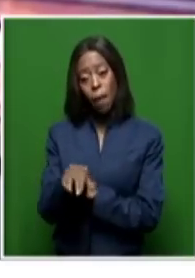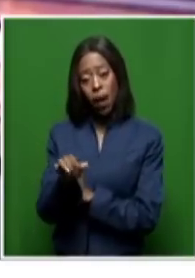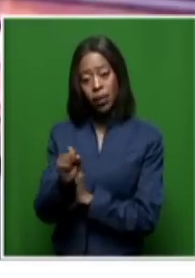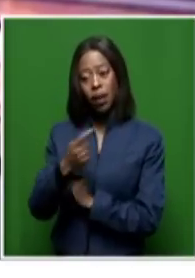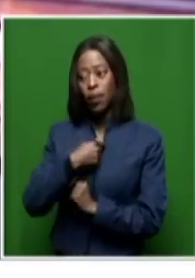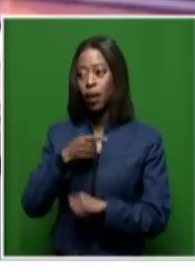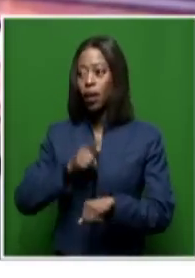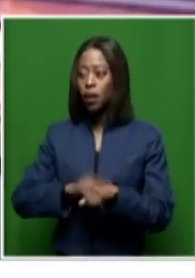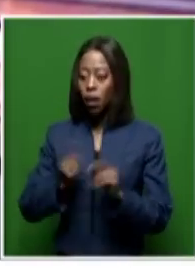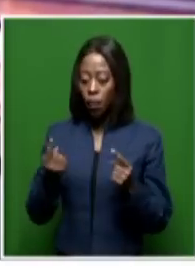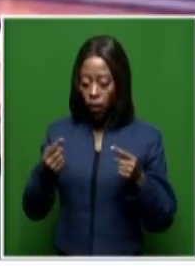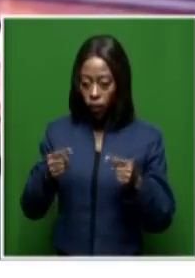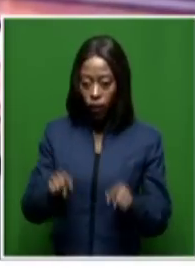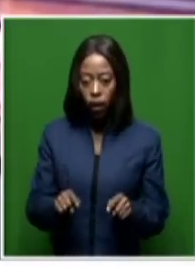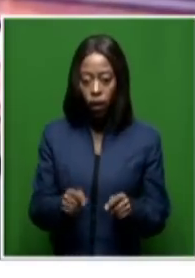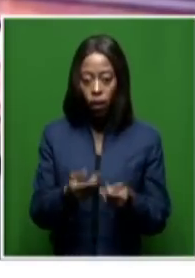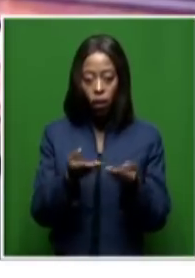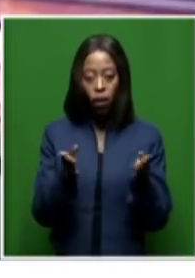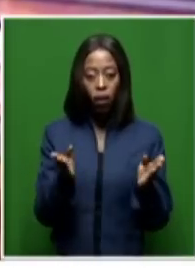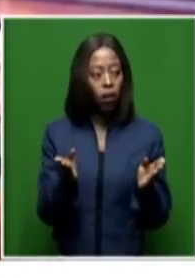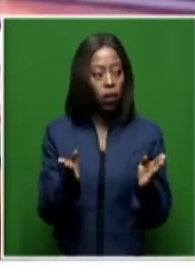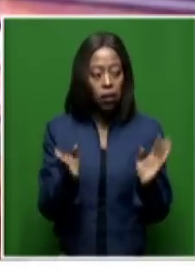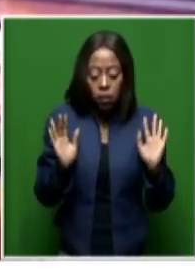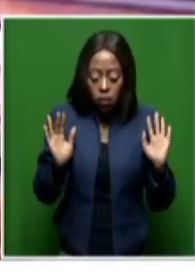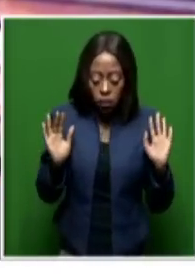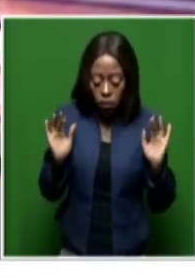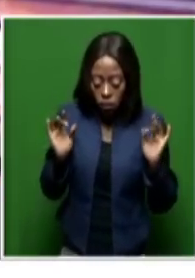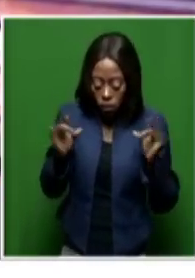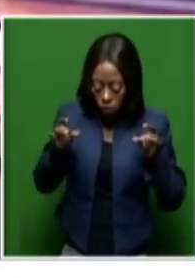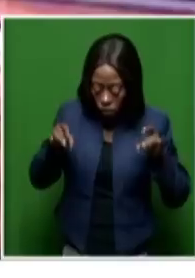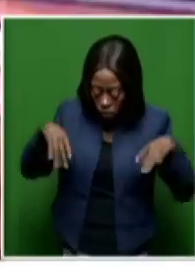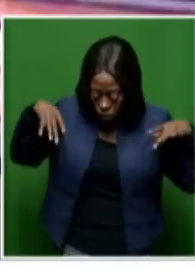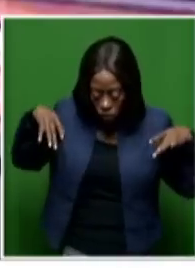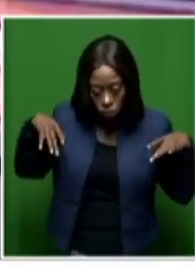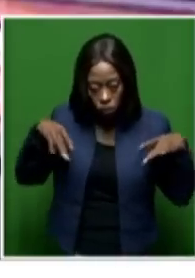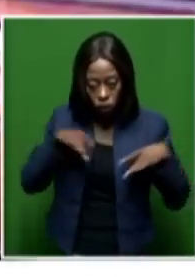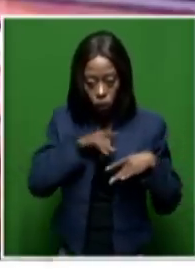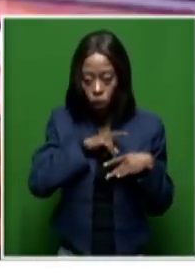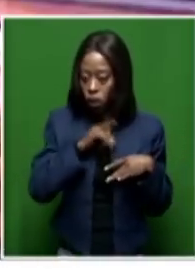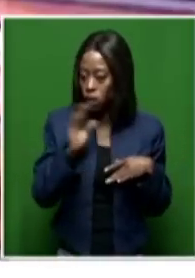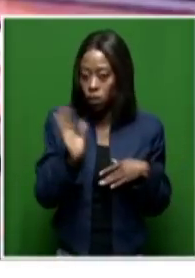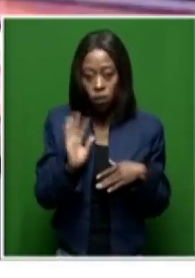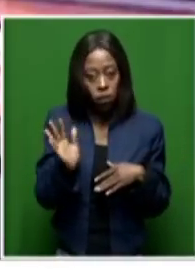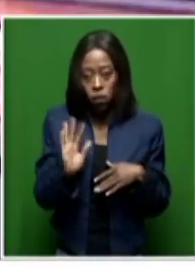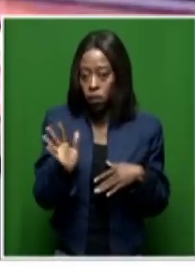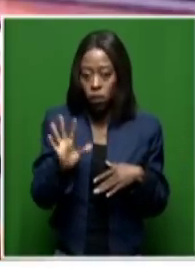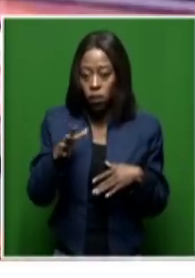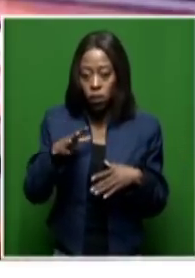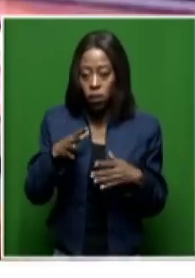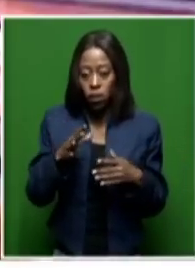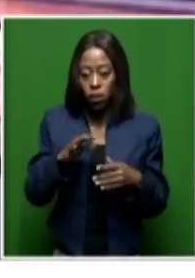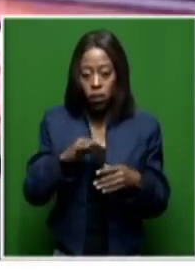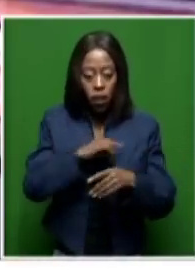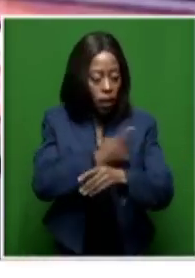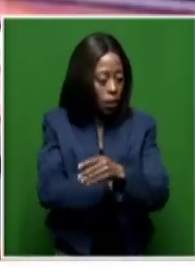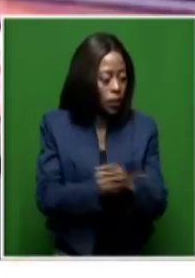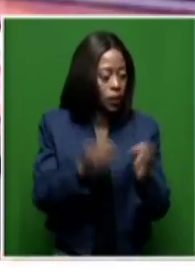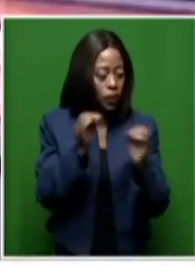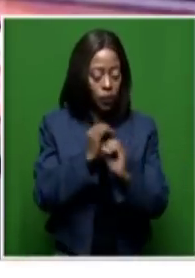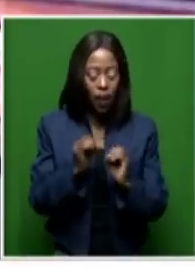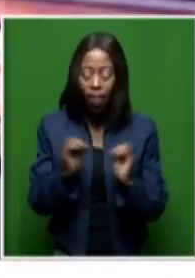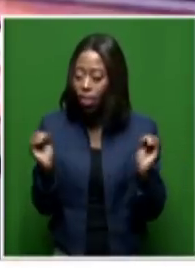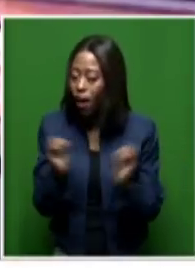PRASA, everybody was afraid to touch anything because everybody was running. There was no capacity. There was